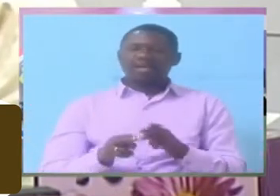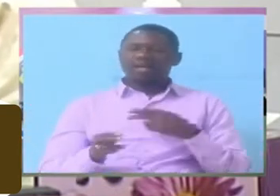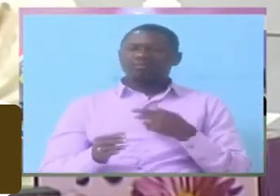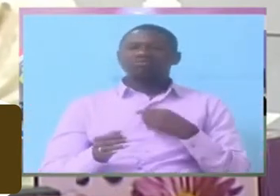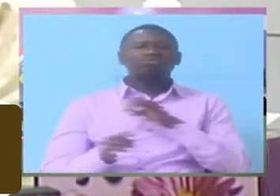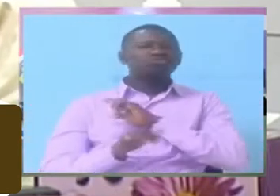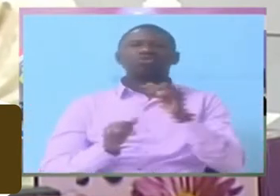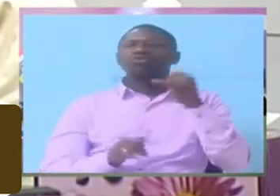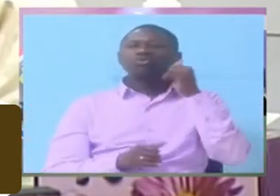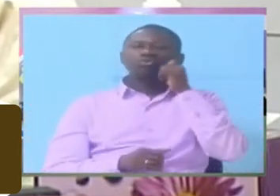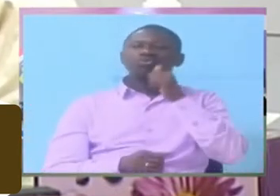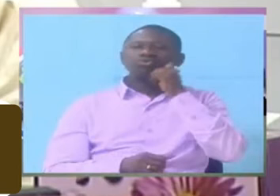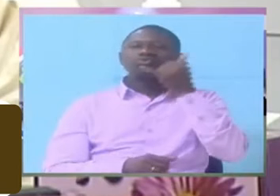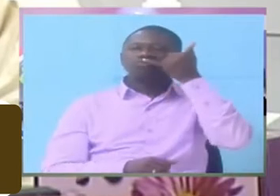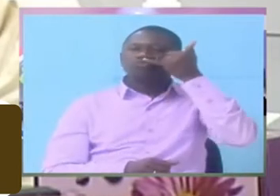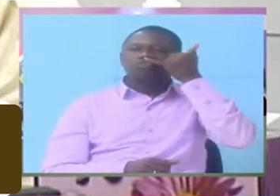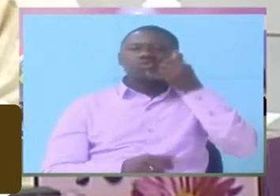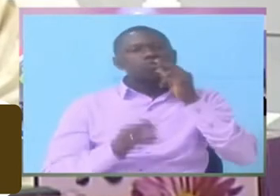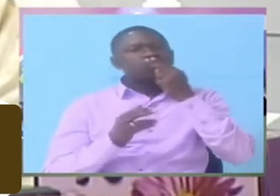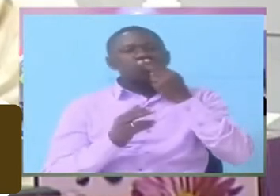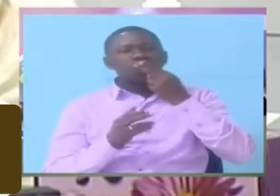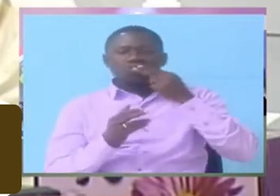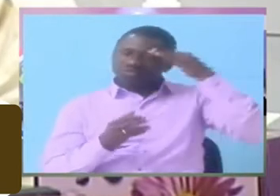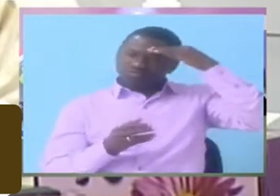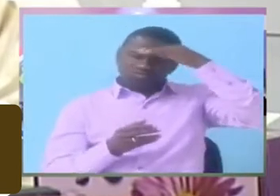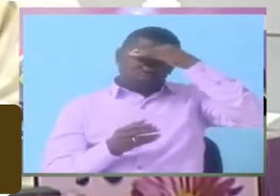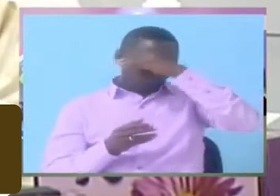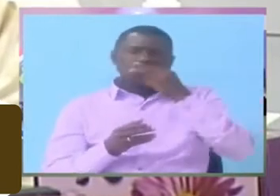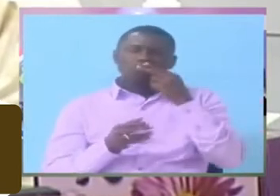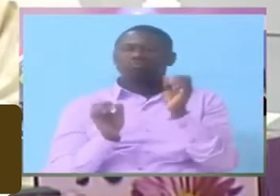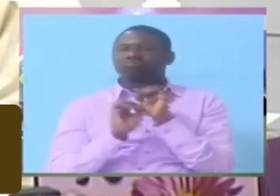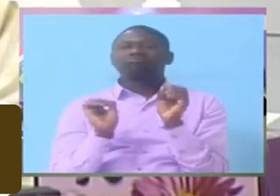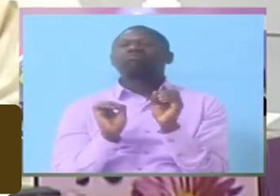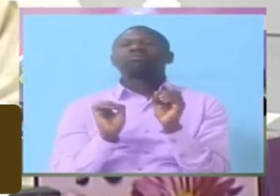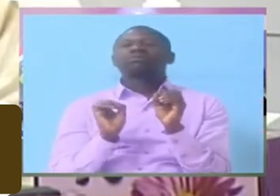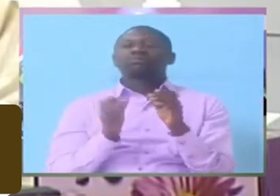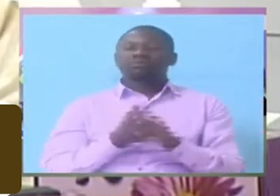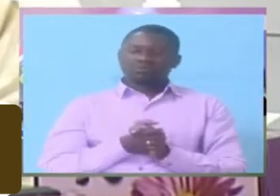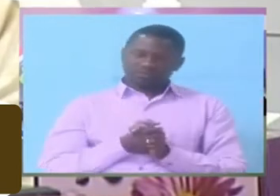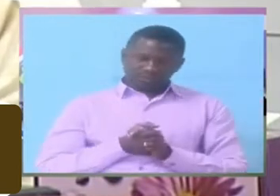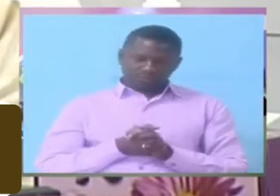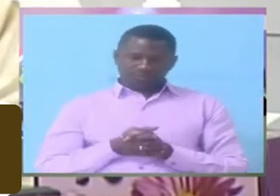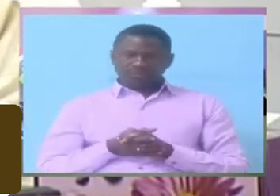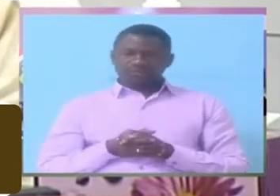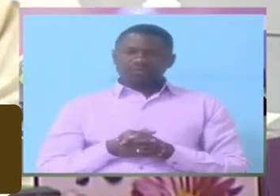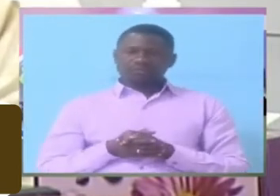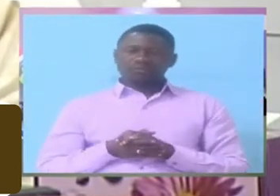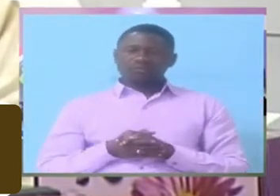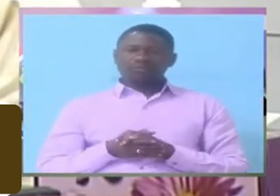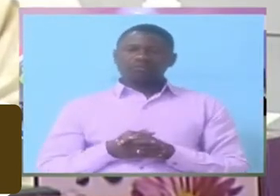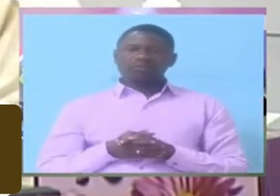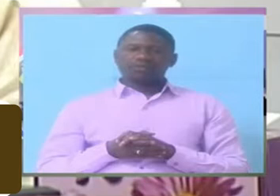Andung abego pardon. Completely drug free. Na bekele weatra meya alon ko molule menu